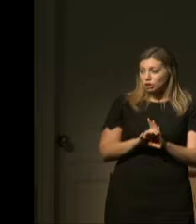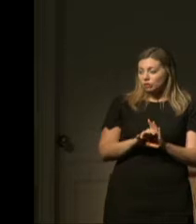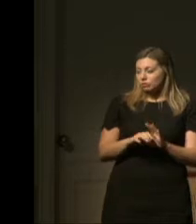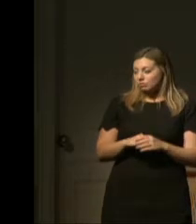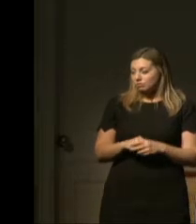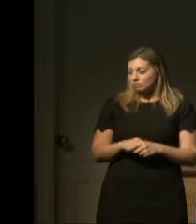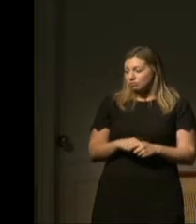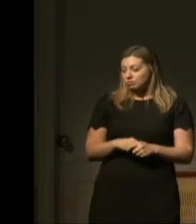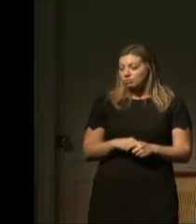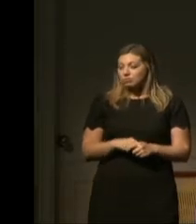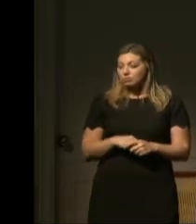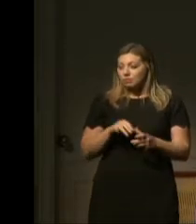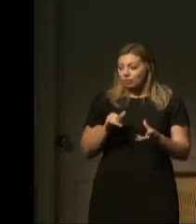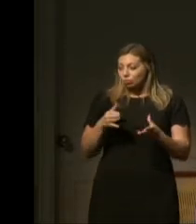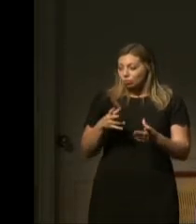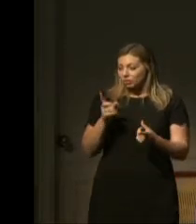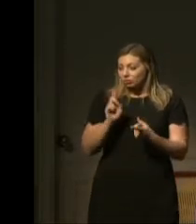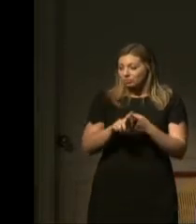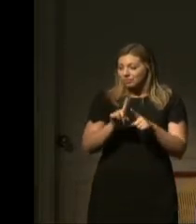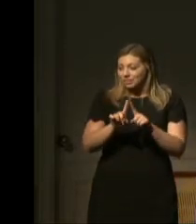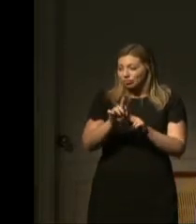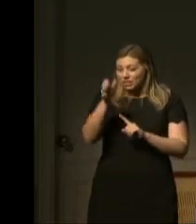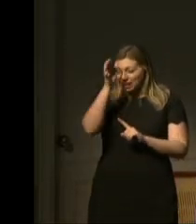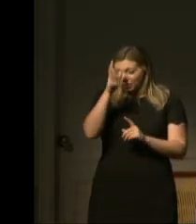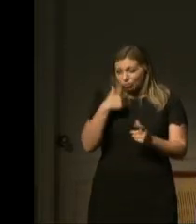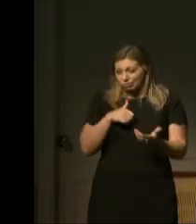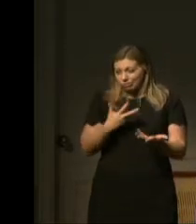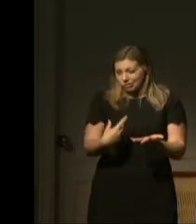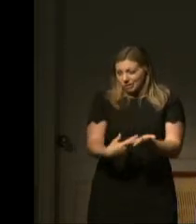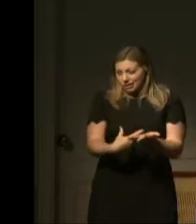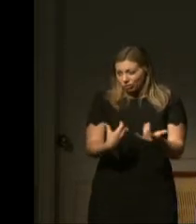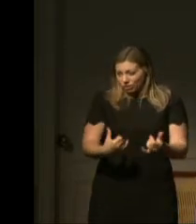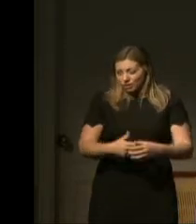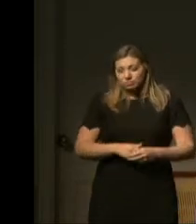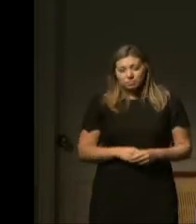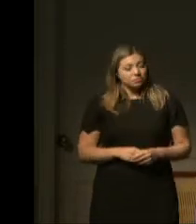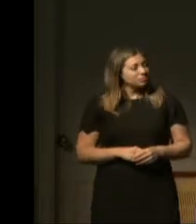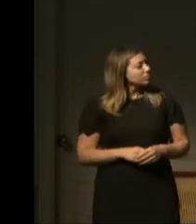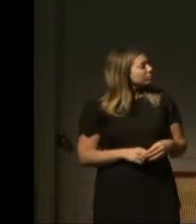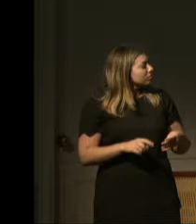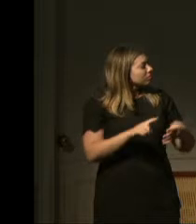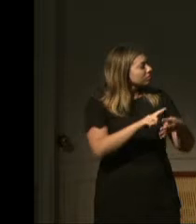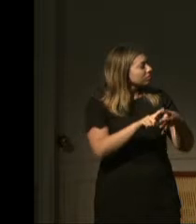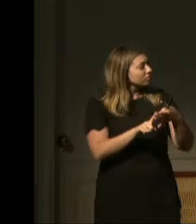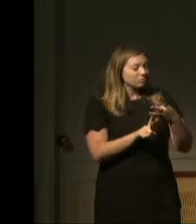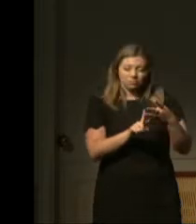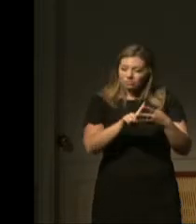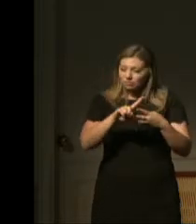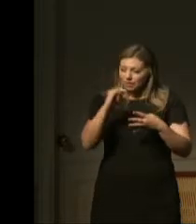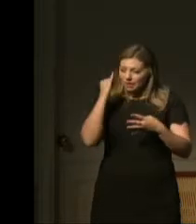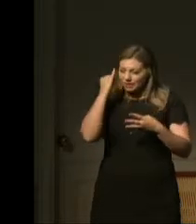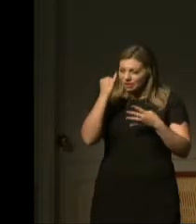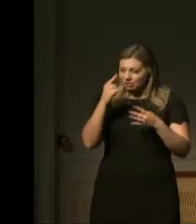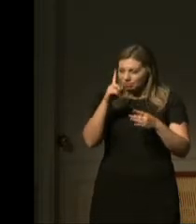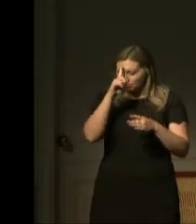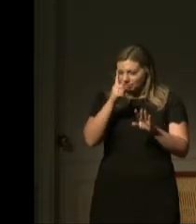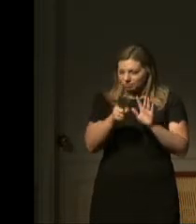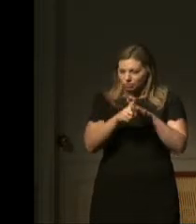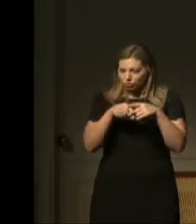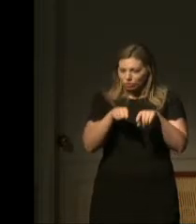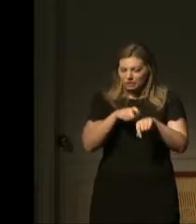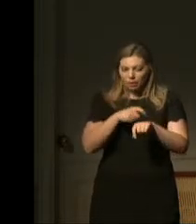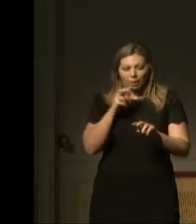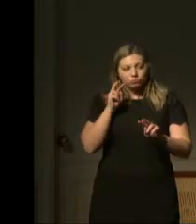as ways into some of the concepts we've been talking about today. These 4 ideas came to my mind as I looked through these